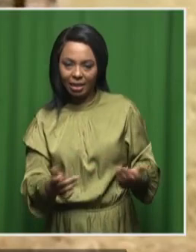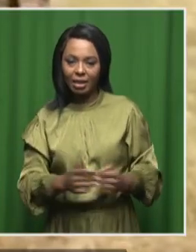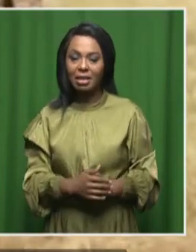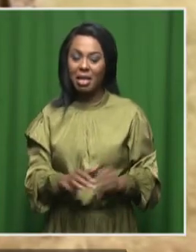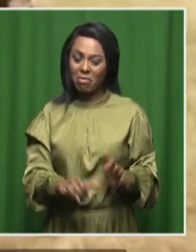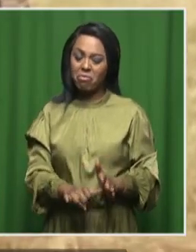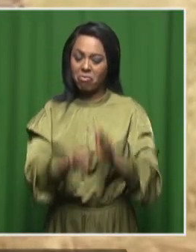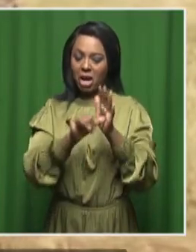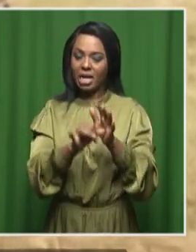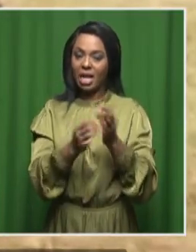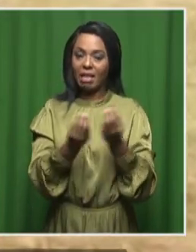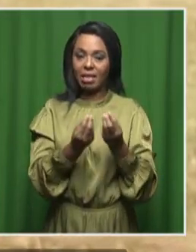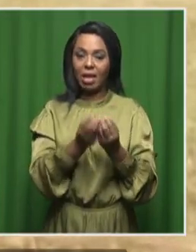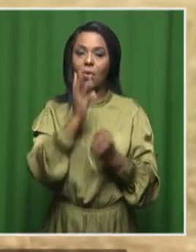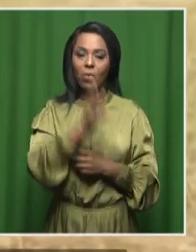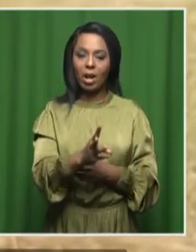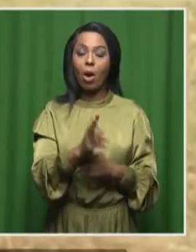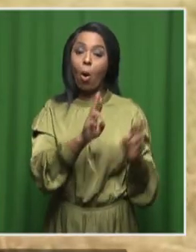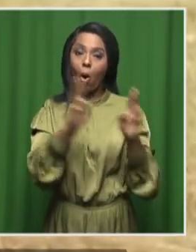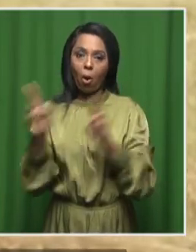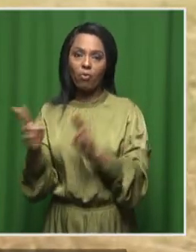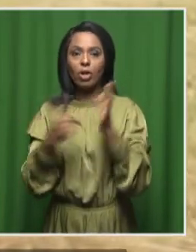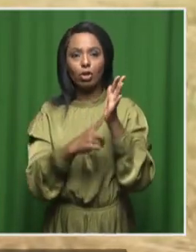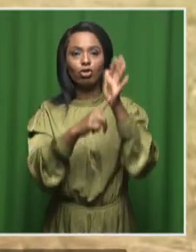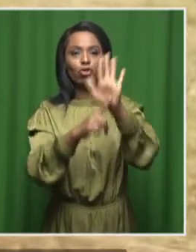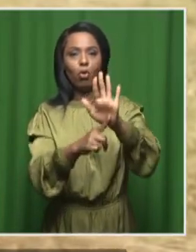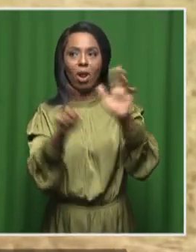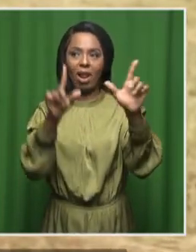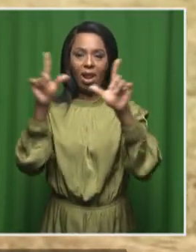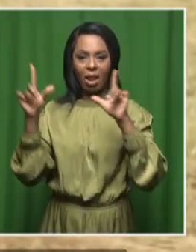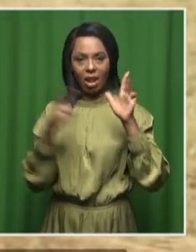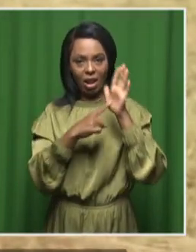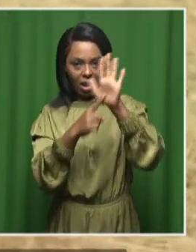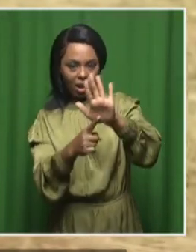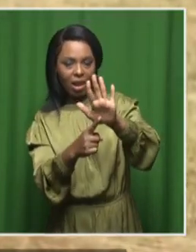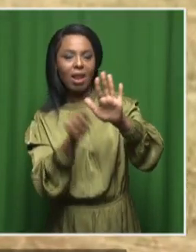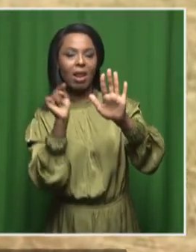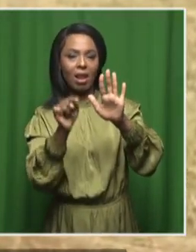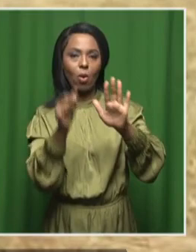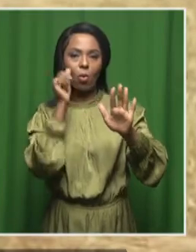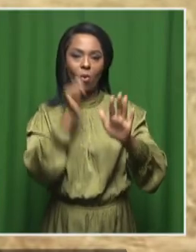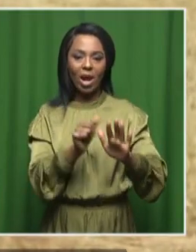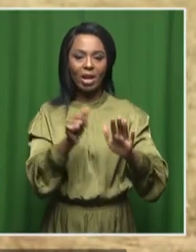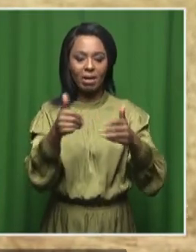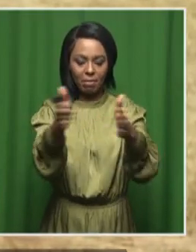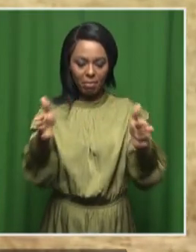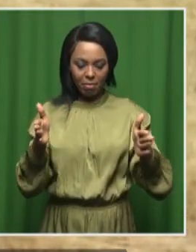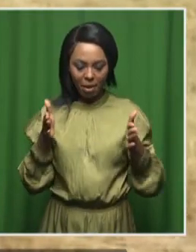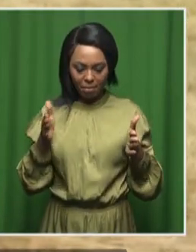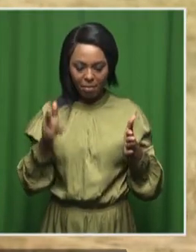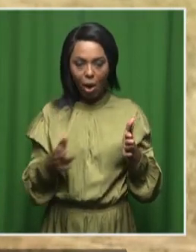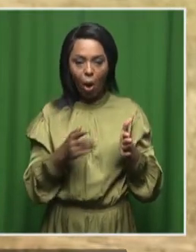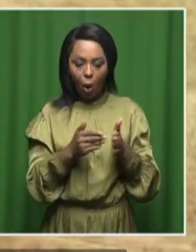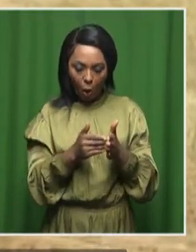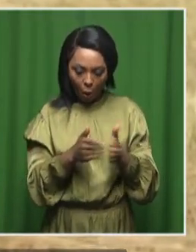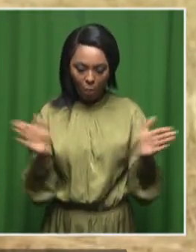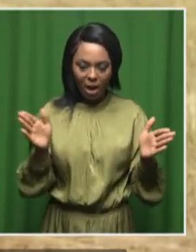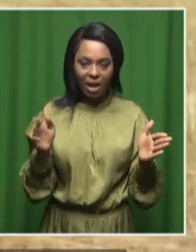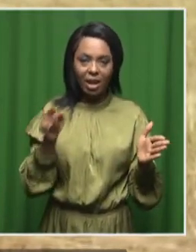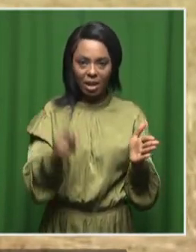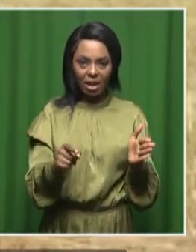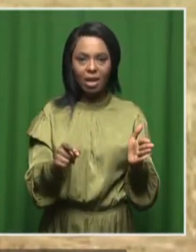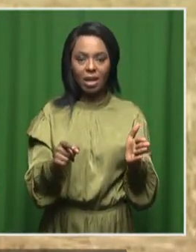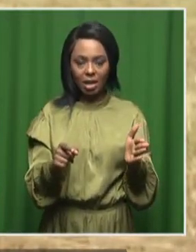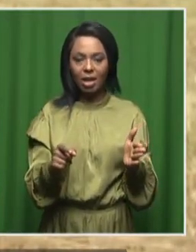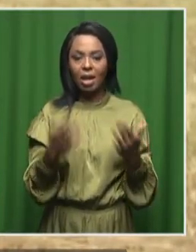we'll be able to bring that live as they open these crates and they get to a new